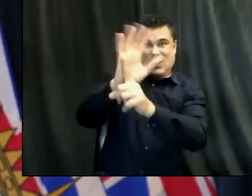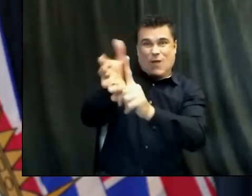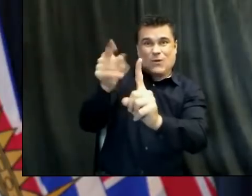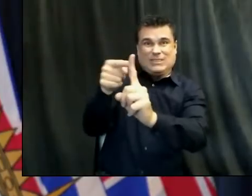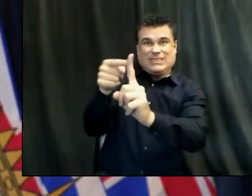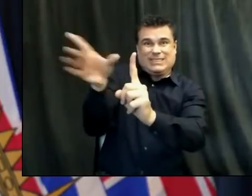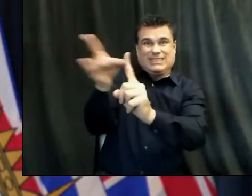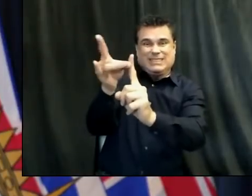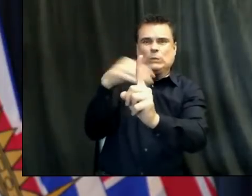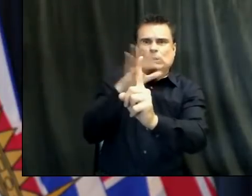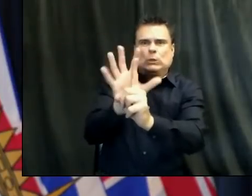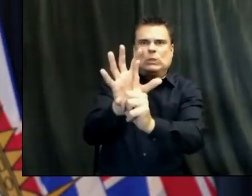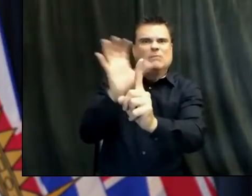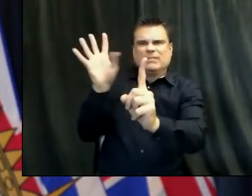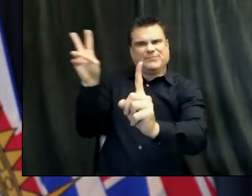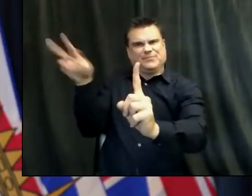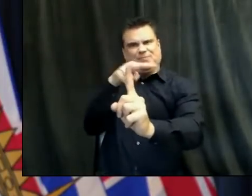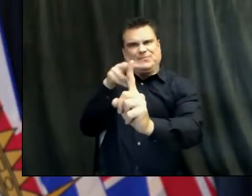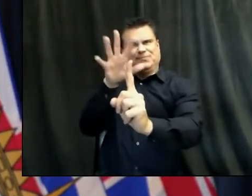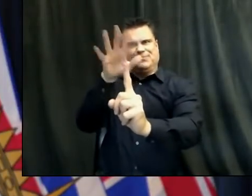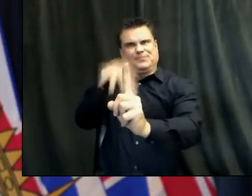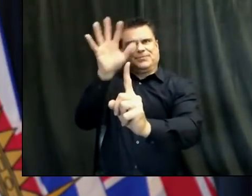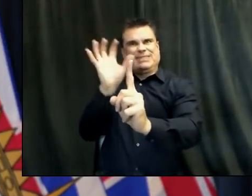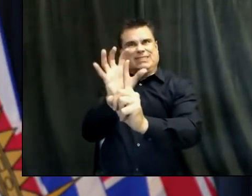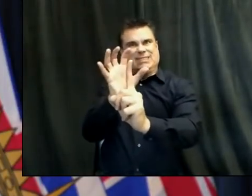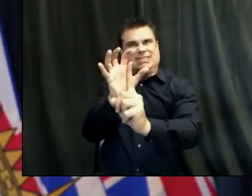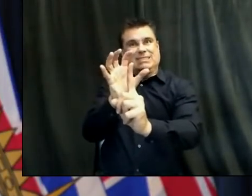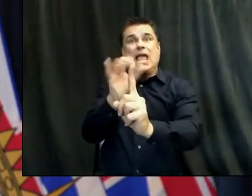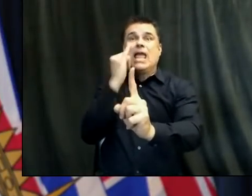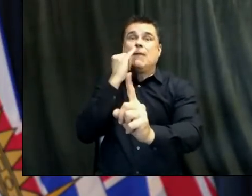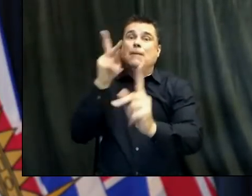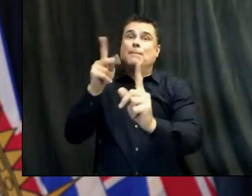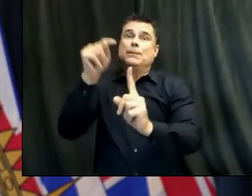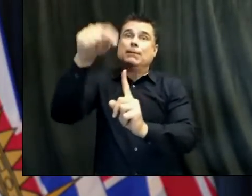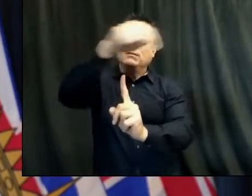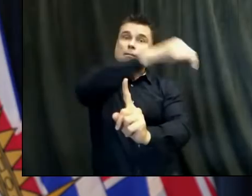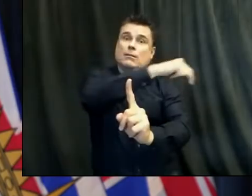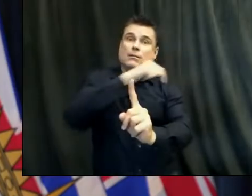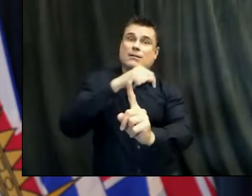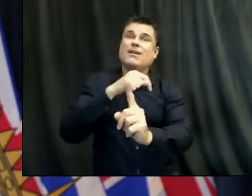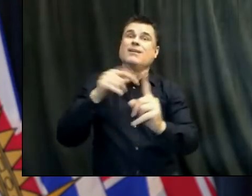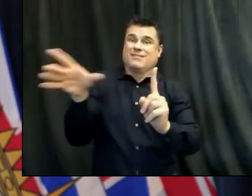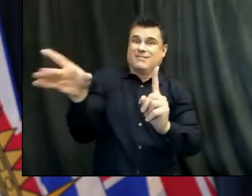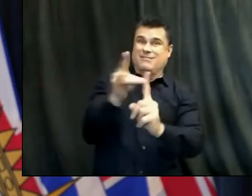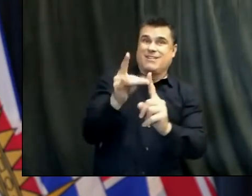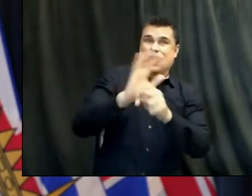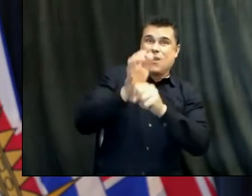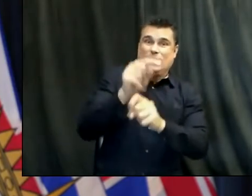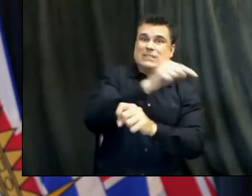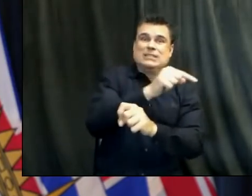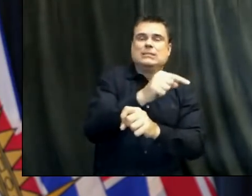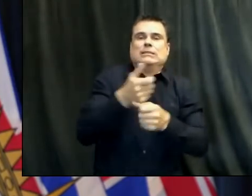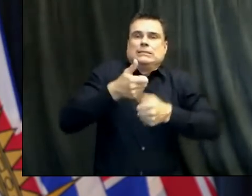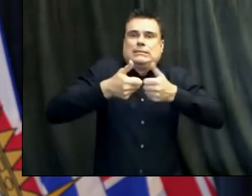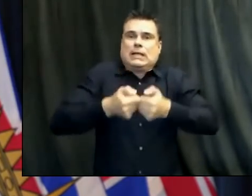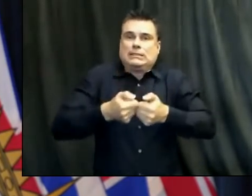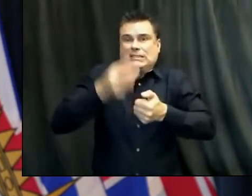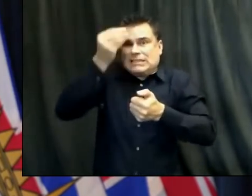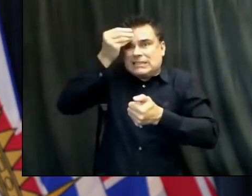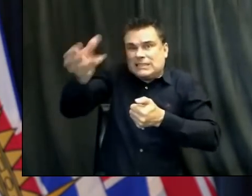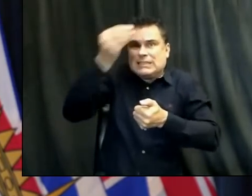if it is stopping people from getting tested when they should be? Yeah, so this is unfortunately something that we've